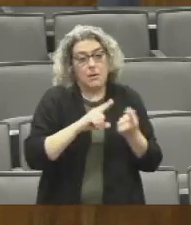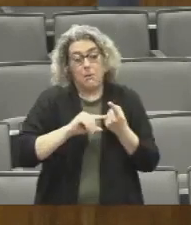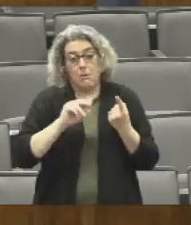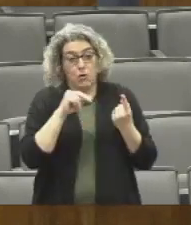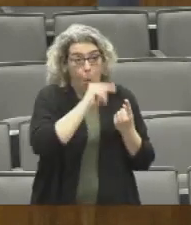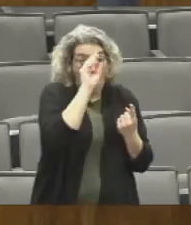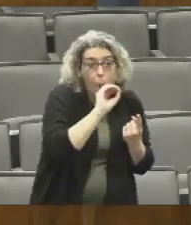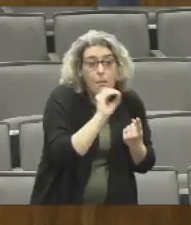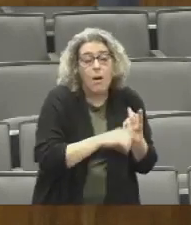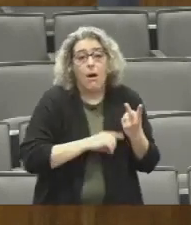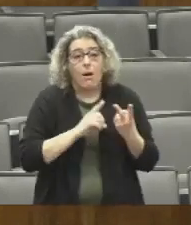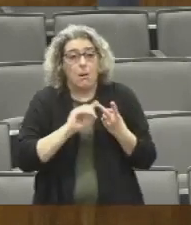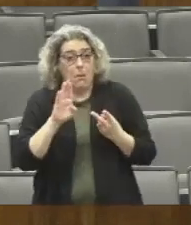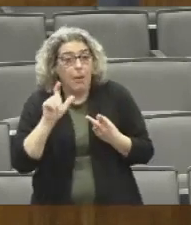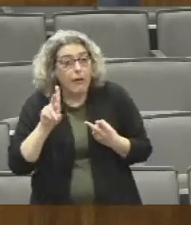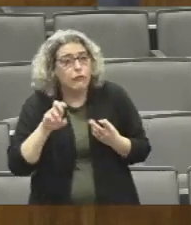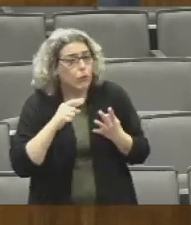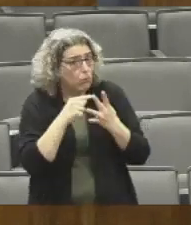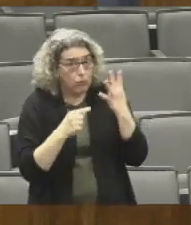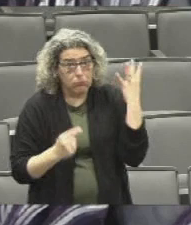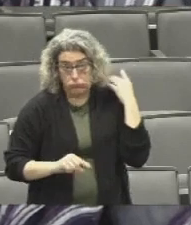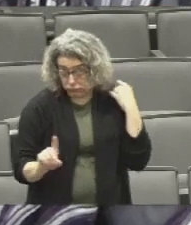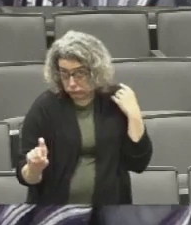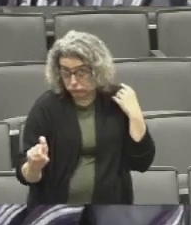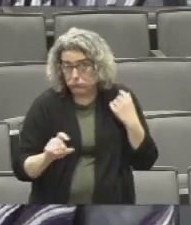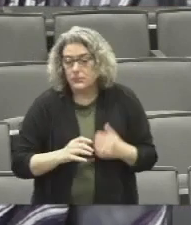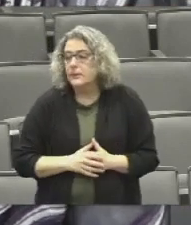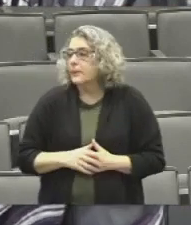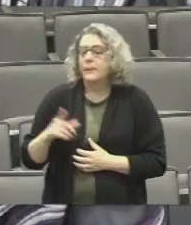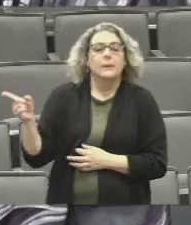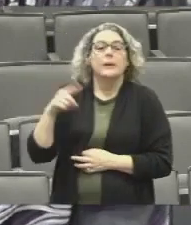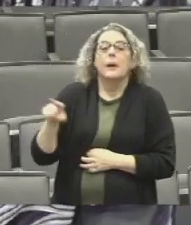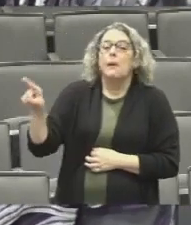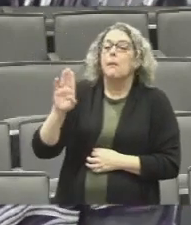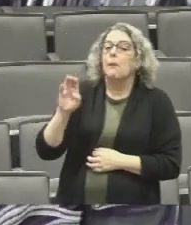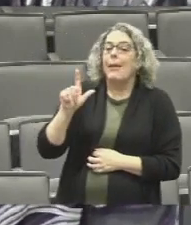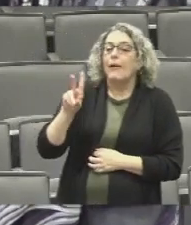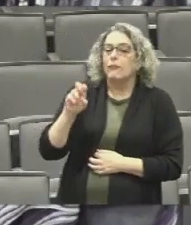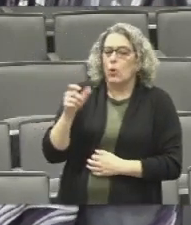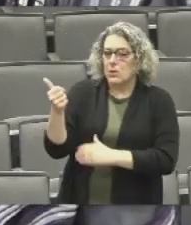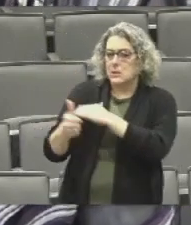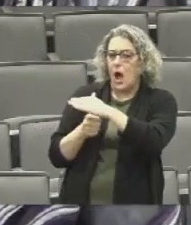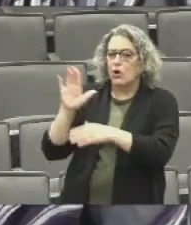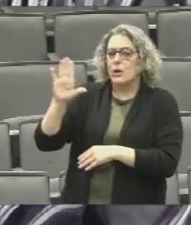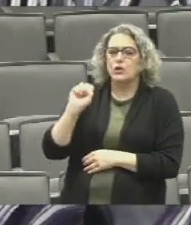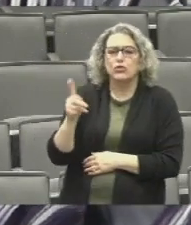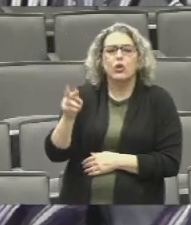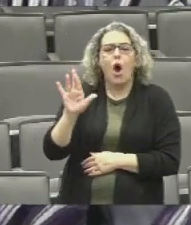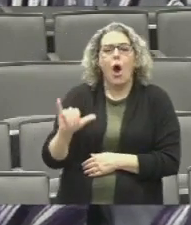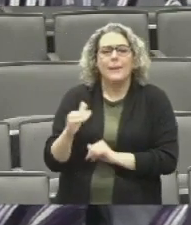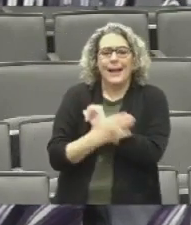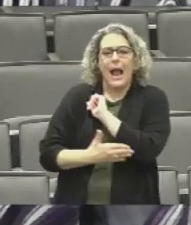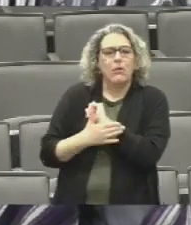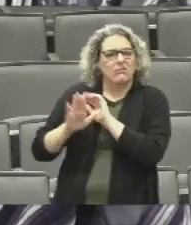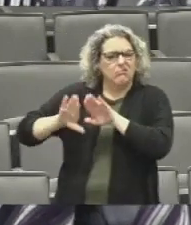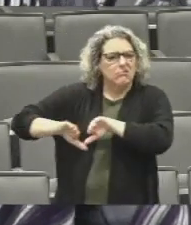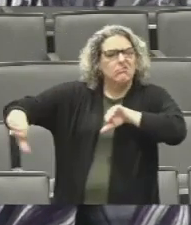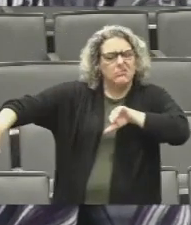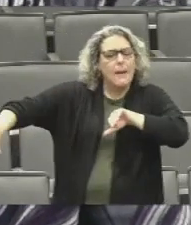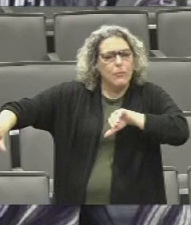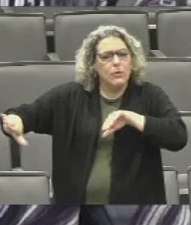area? That is a good question. Bellevue, of course, is Sauk County, so that would have to